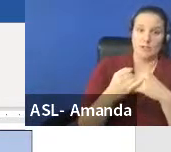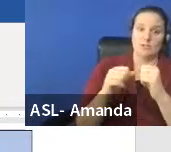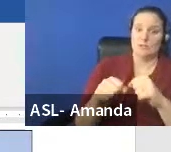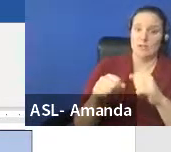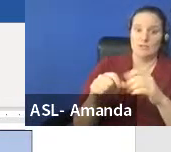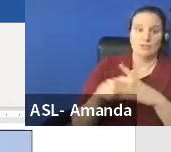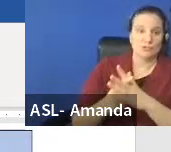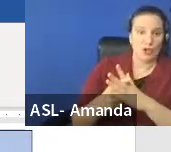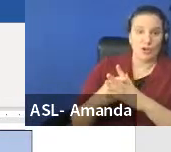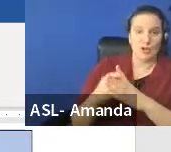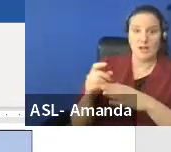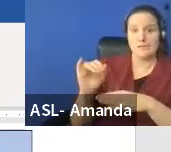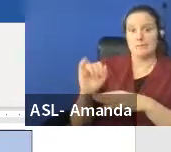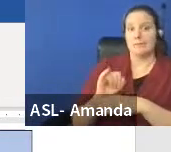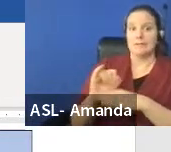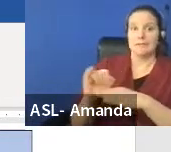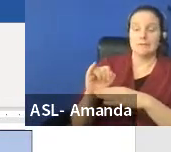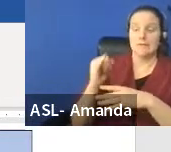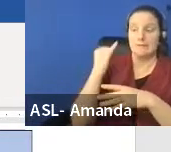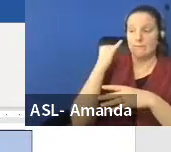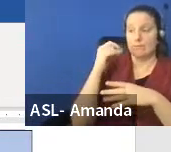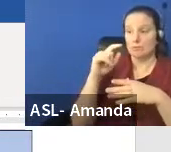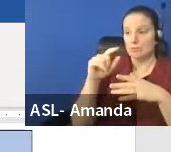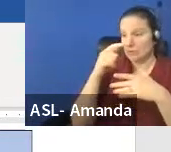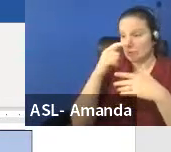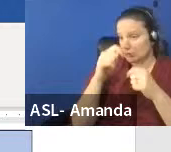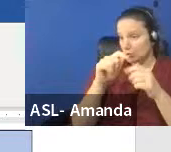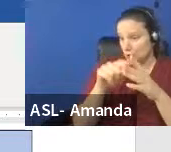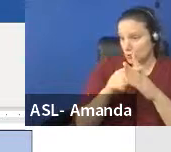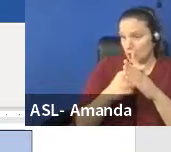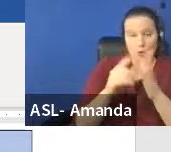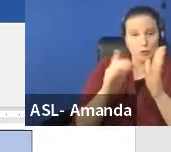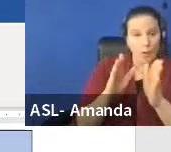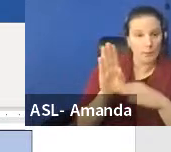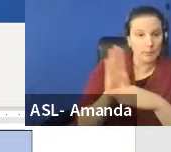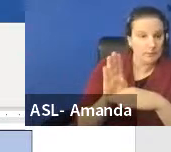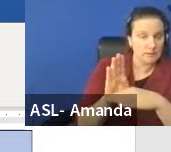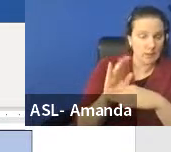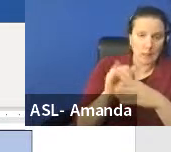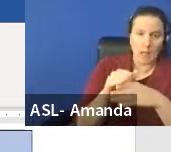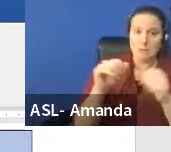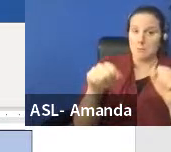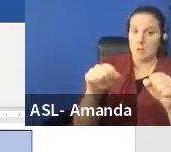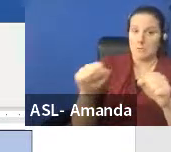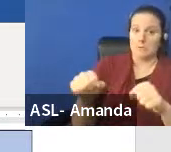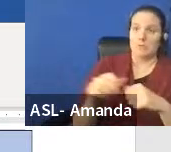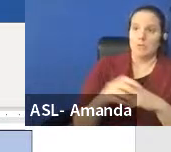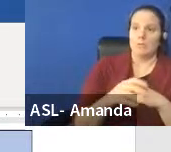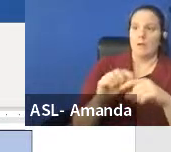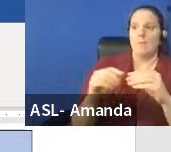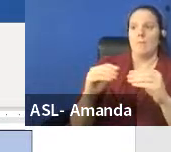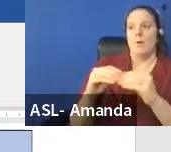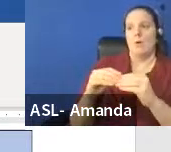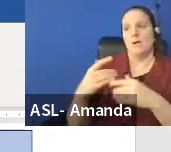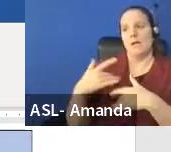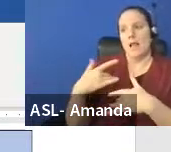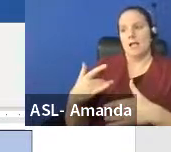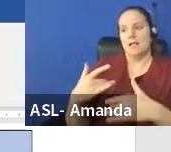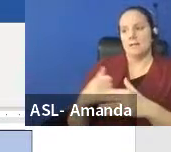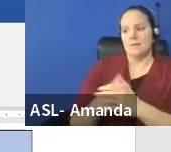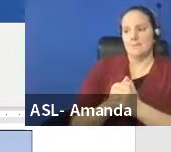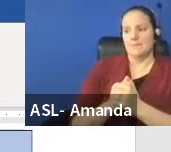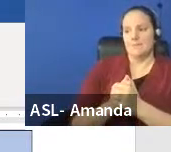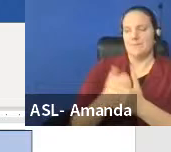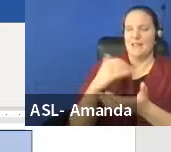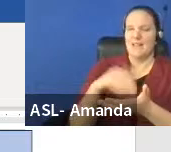journey out, and maybe if you're interested in starting a small business, it's possible. But it's more likely that we'll, again,